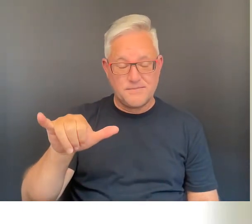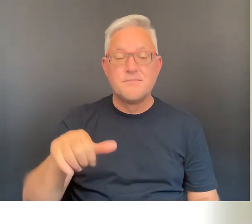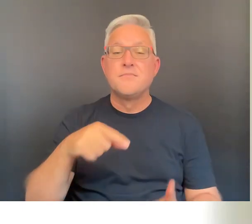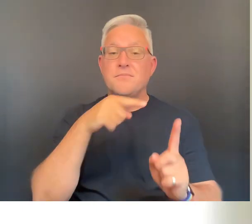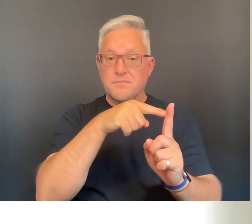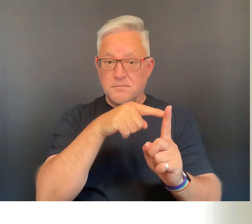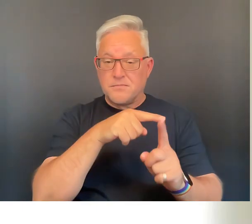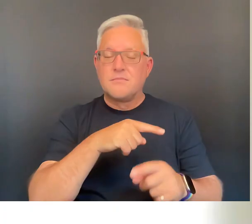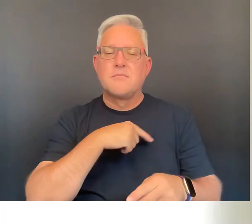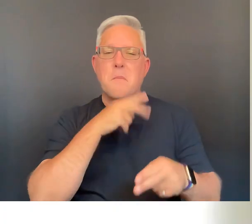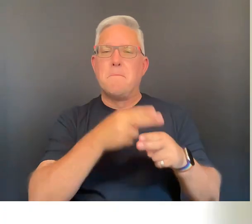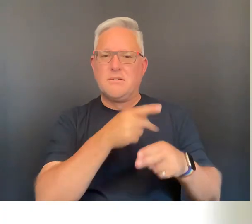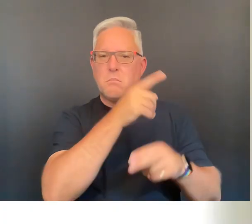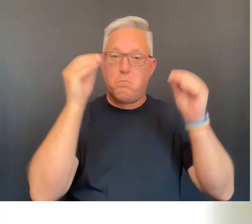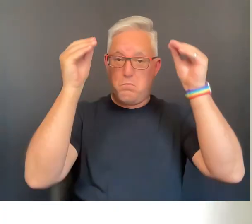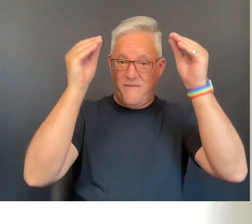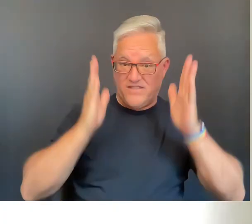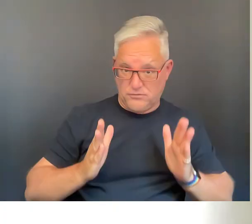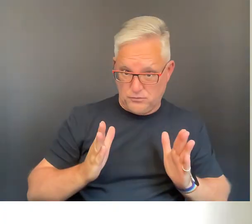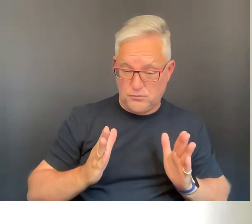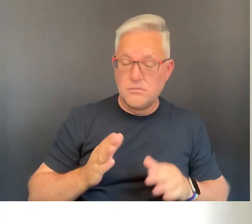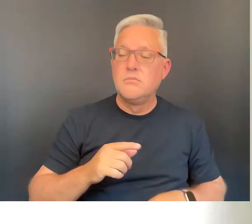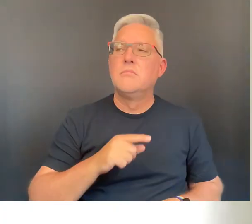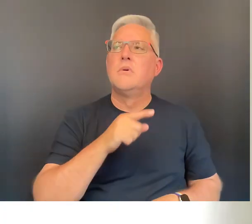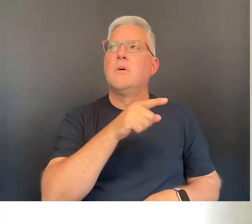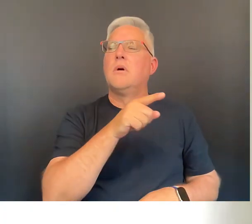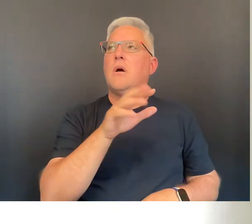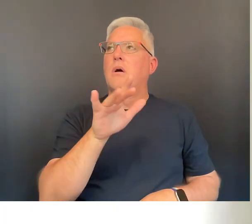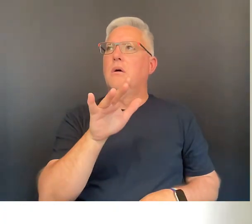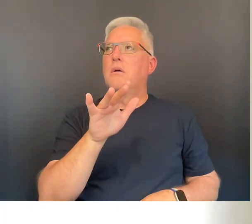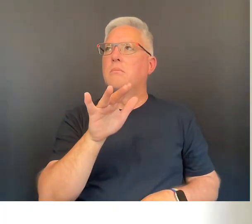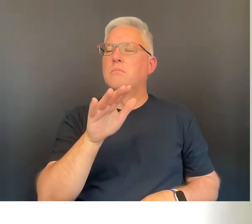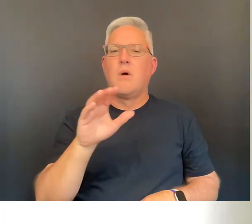So she is, as I mentioned, a professor at both